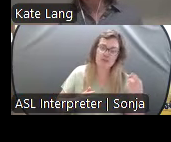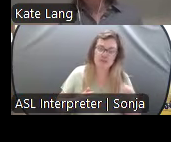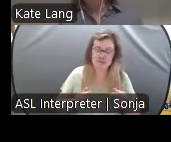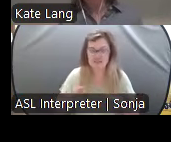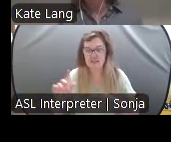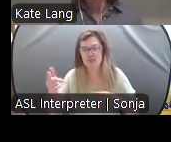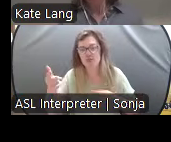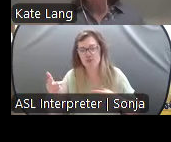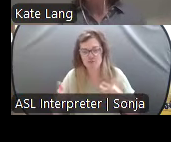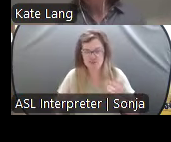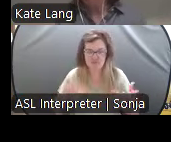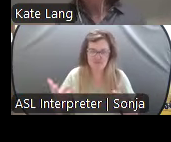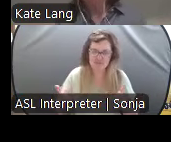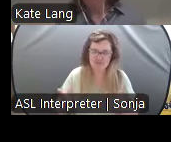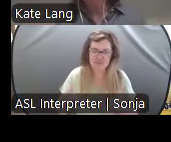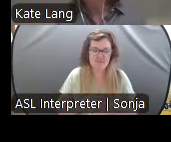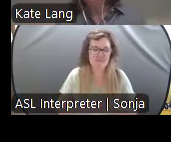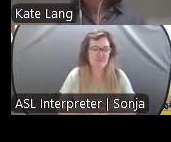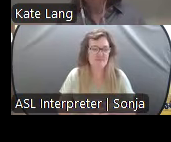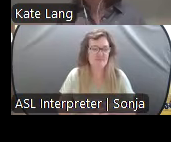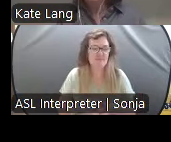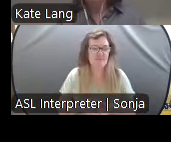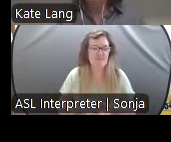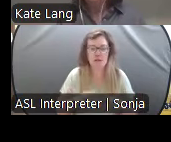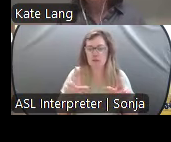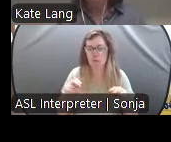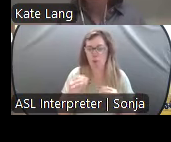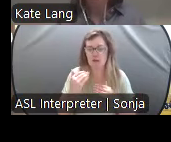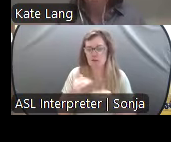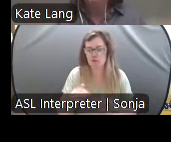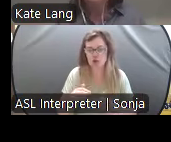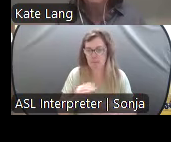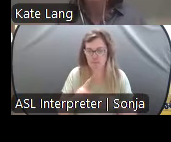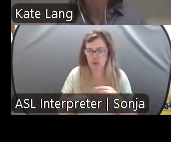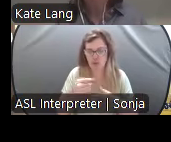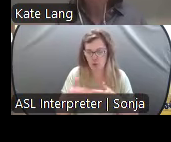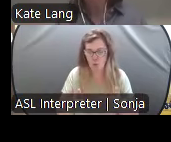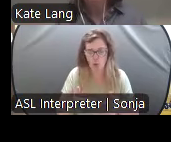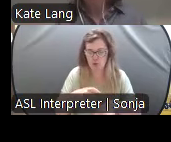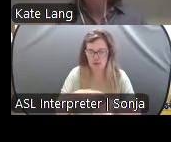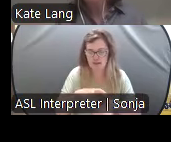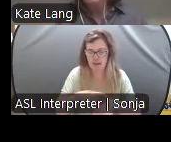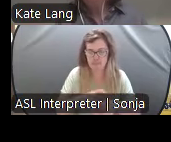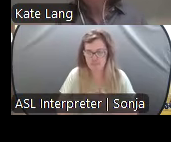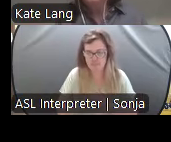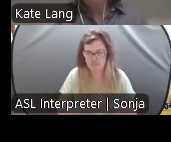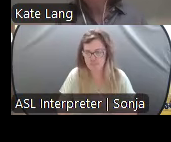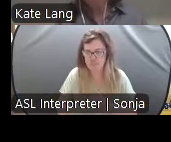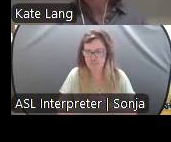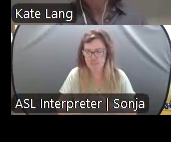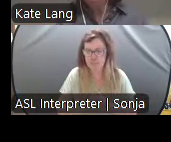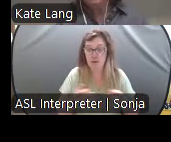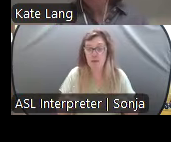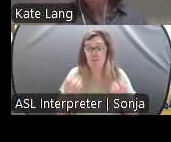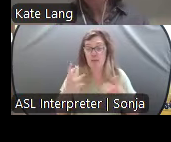for SSDI later. There's no constraint on the order or the timing. And for many